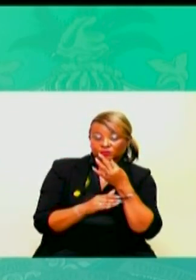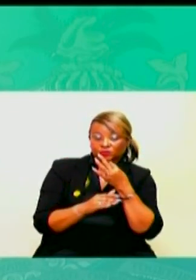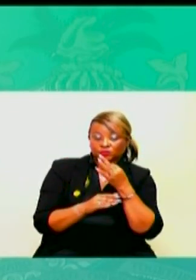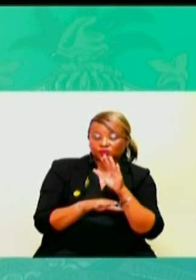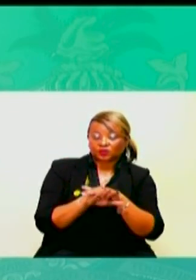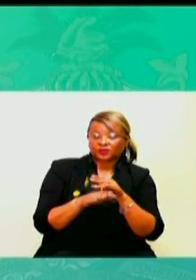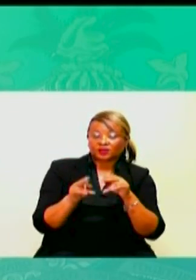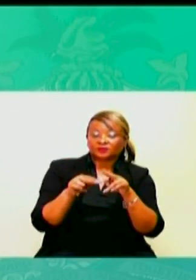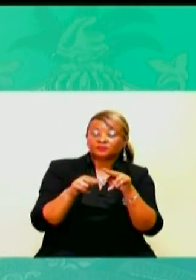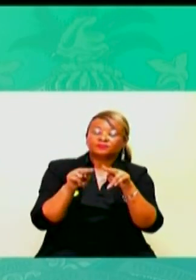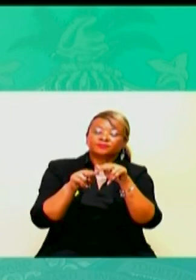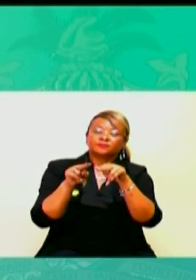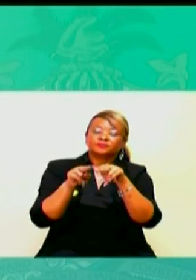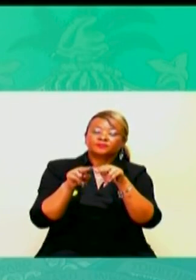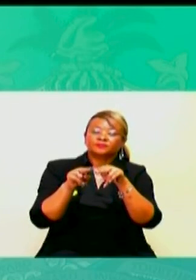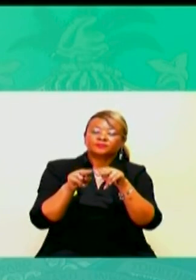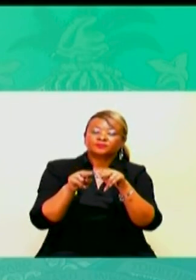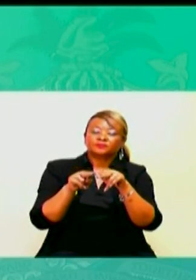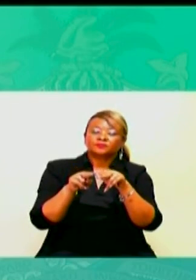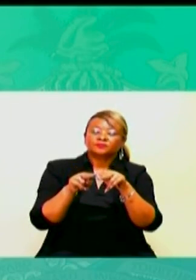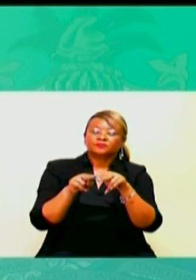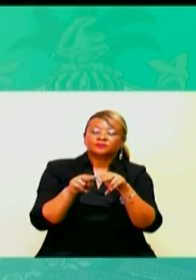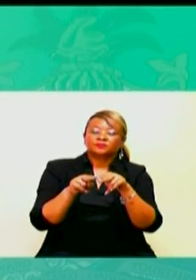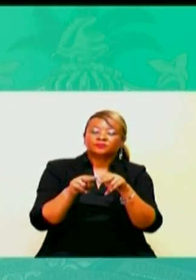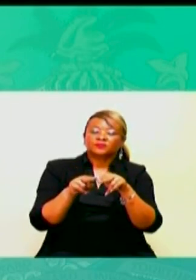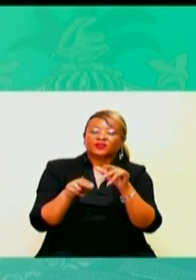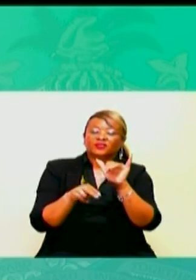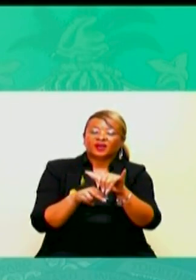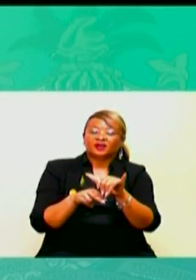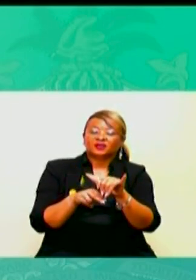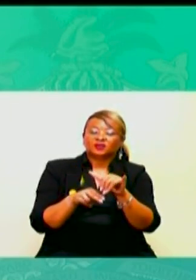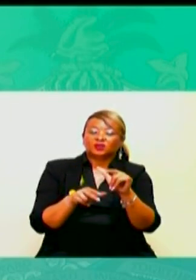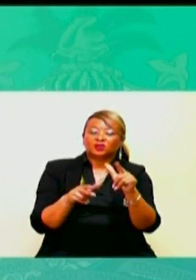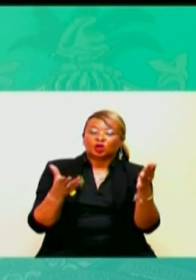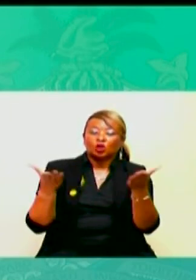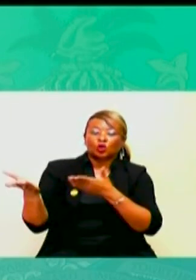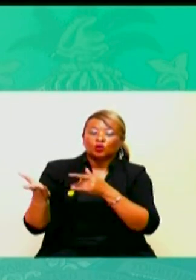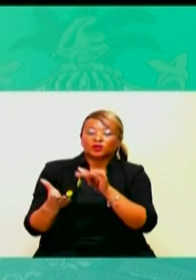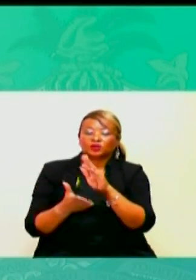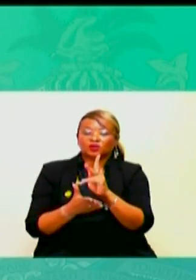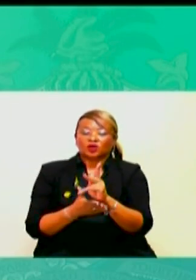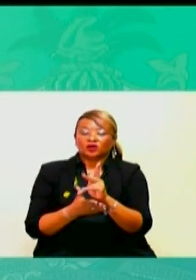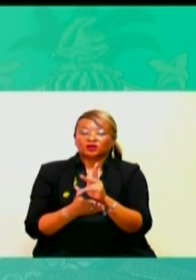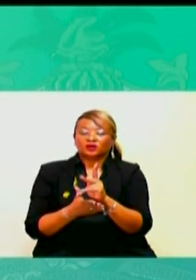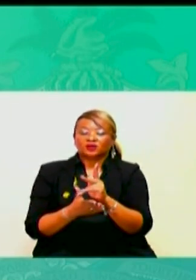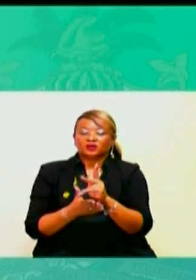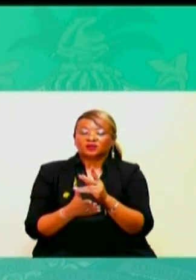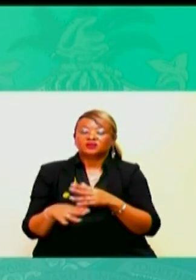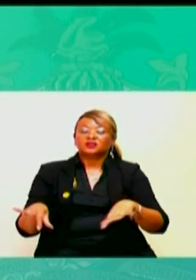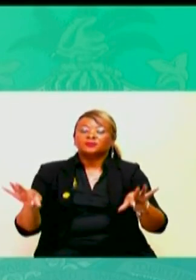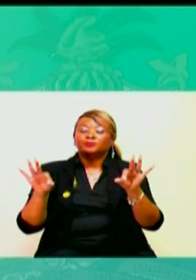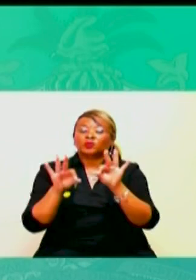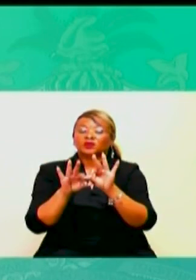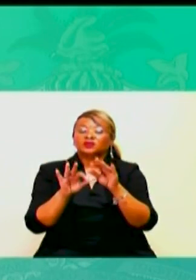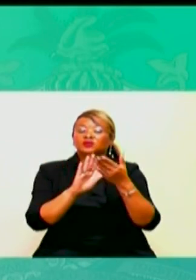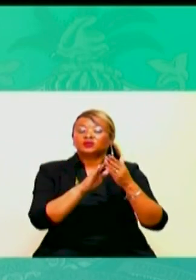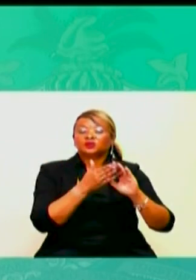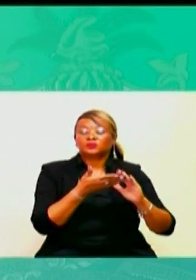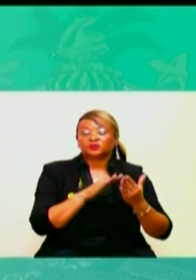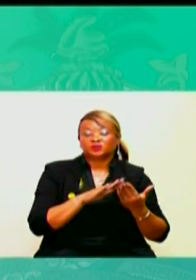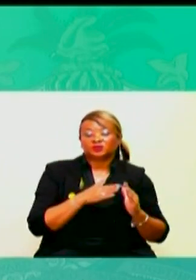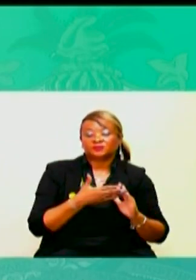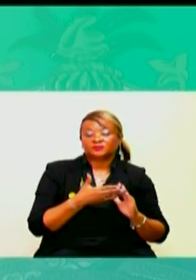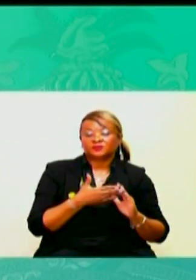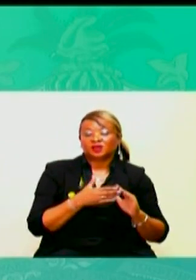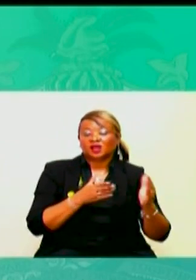facility. Madam Speaker, that facility, the loading dock, represents the lifeblood of that community. At that